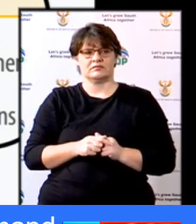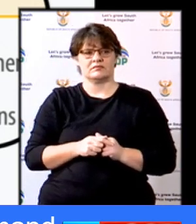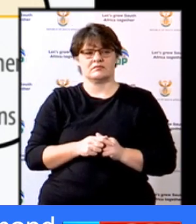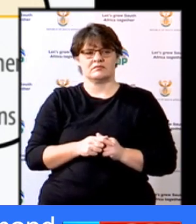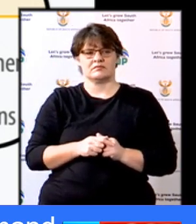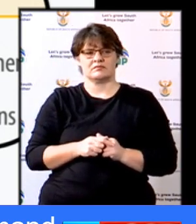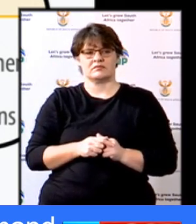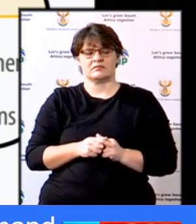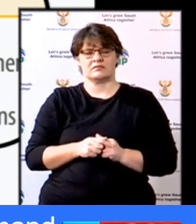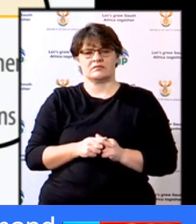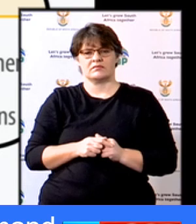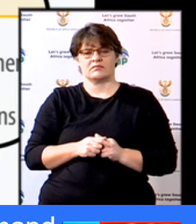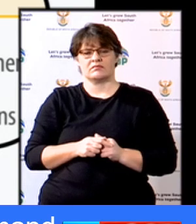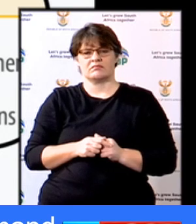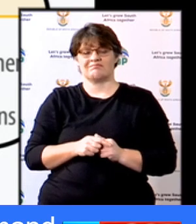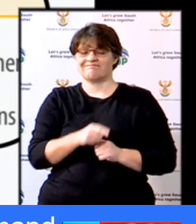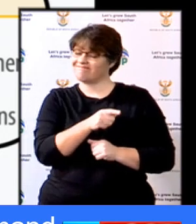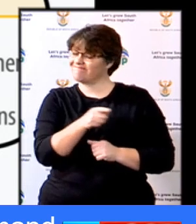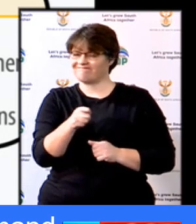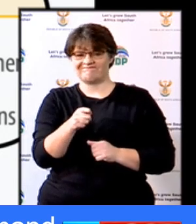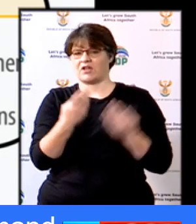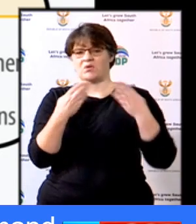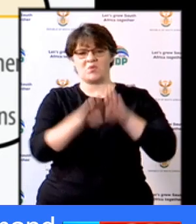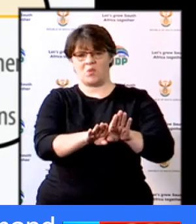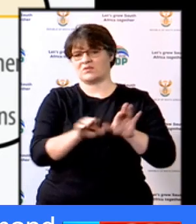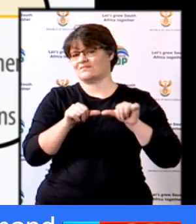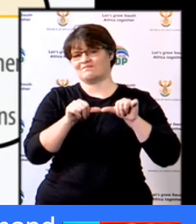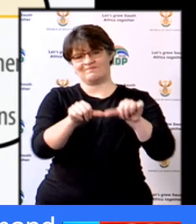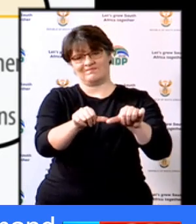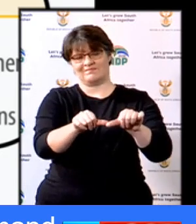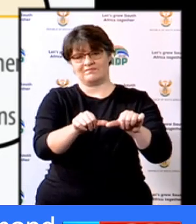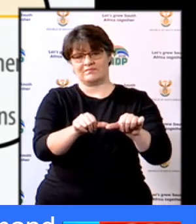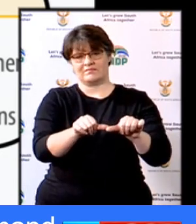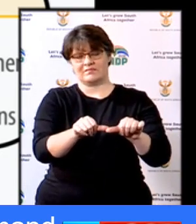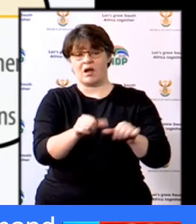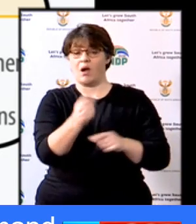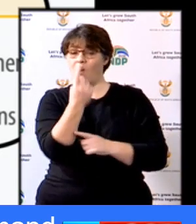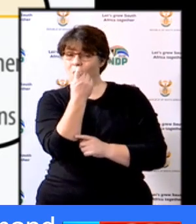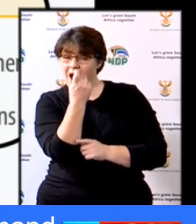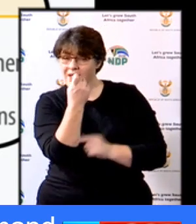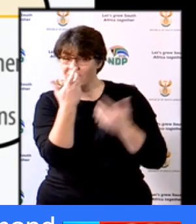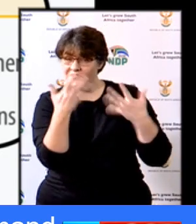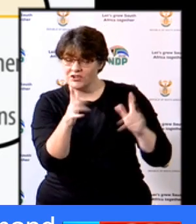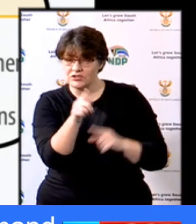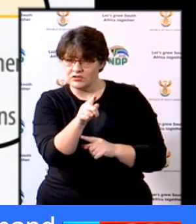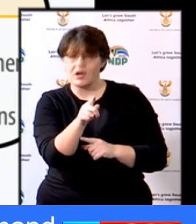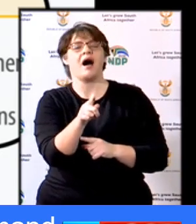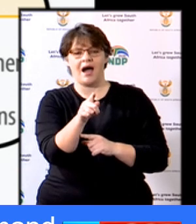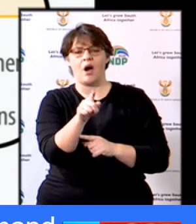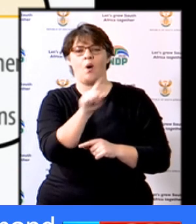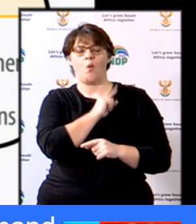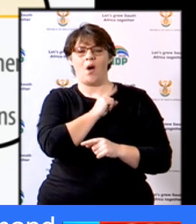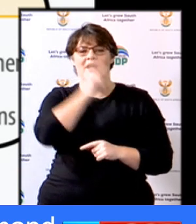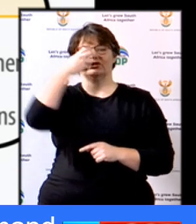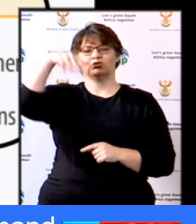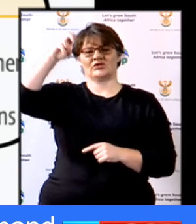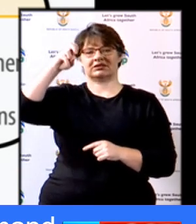will remain closed except for confined